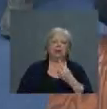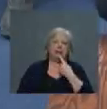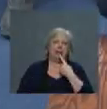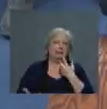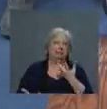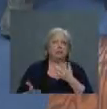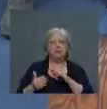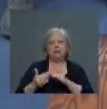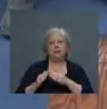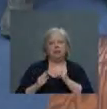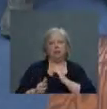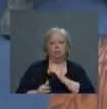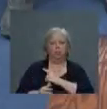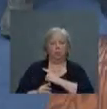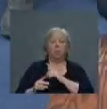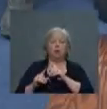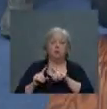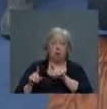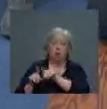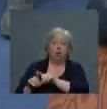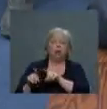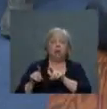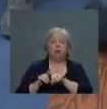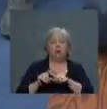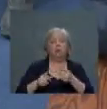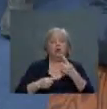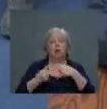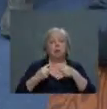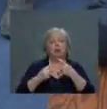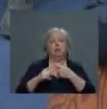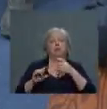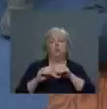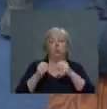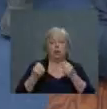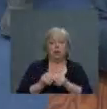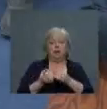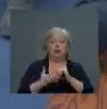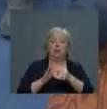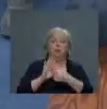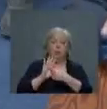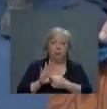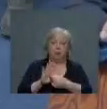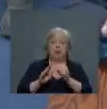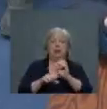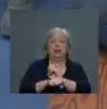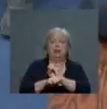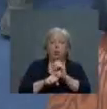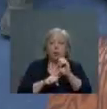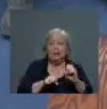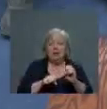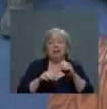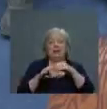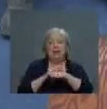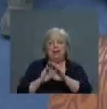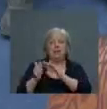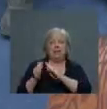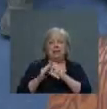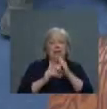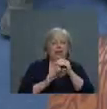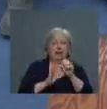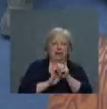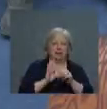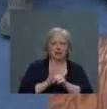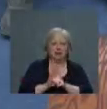also coming from the organization that represents the employees of these cities and states. So anyway, I just wanted